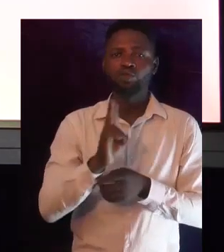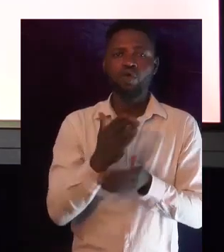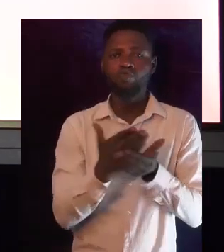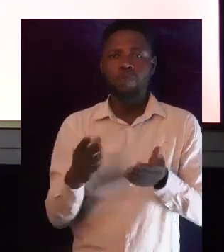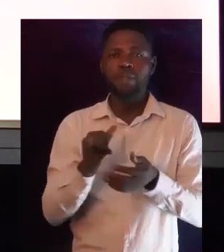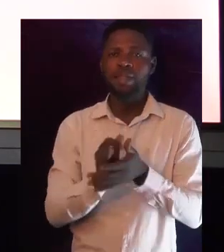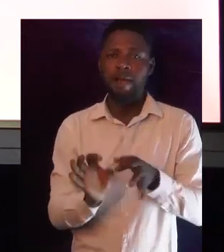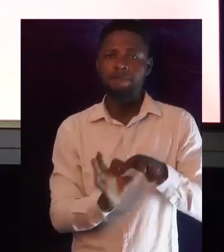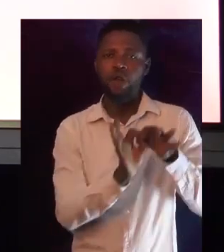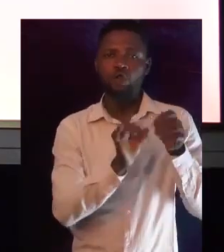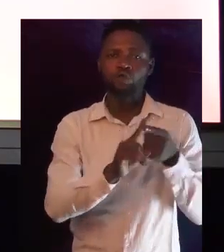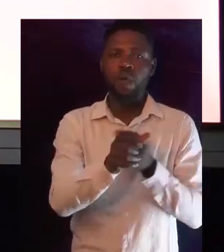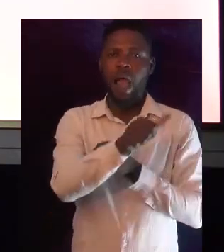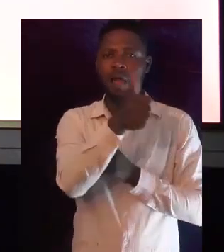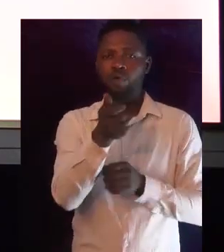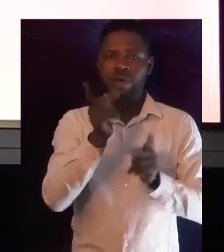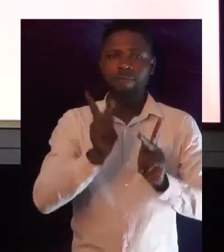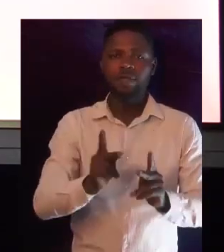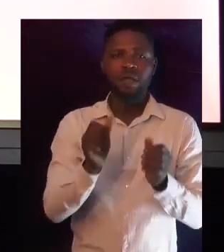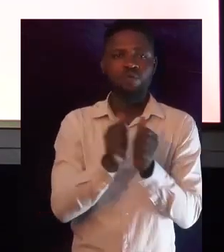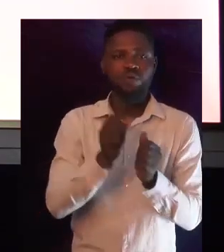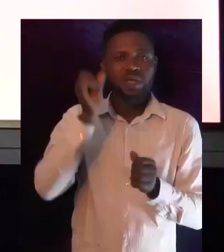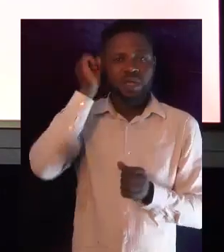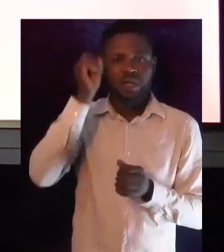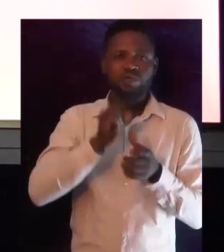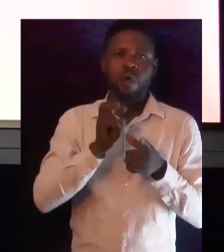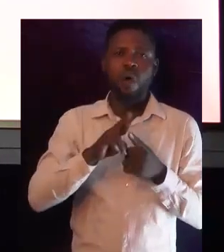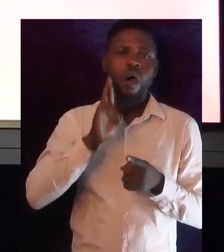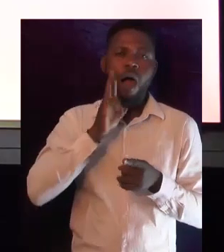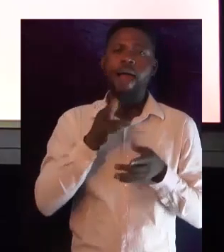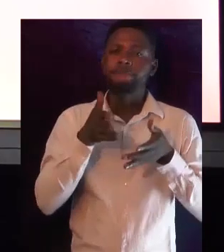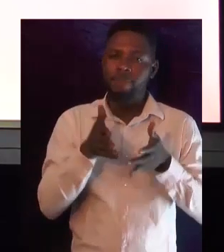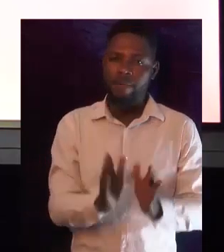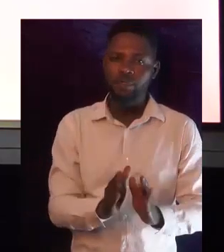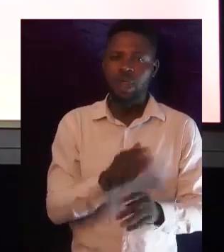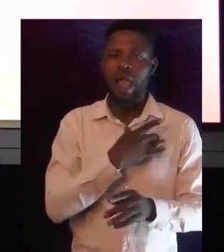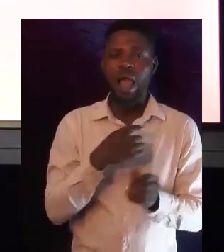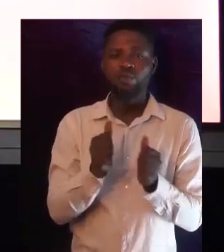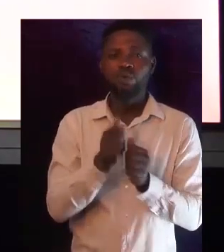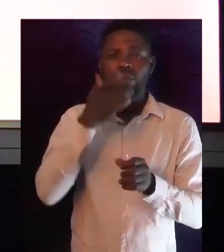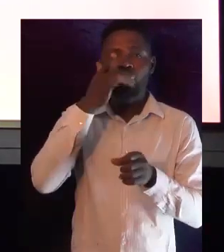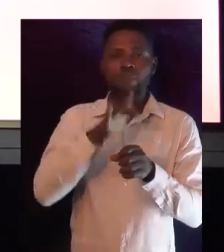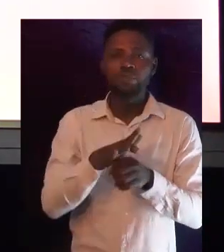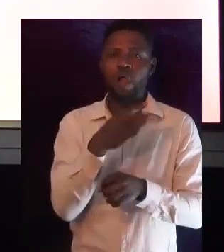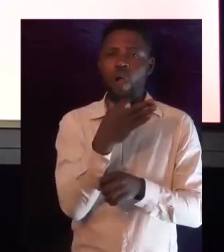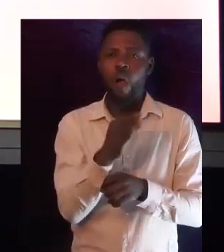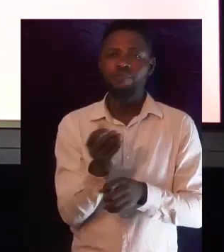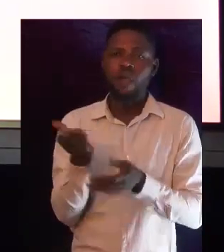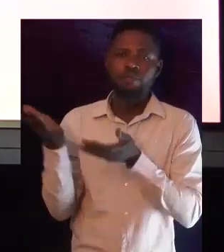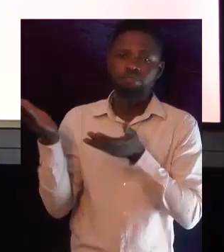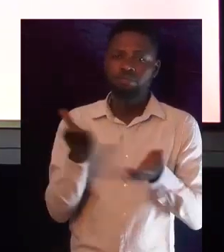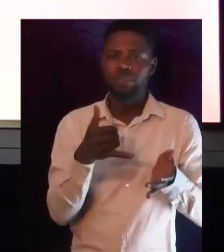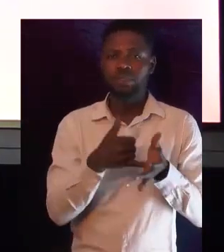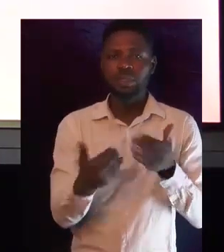use something that belongs to another person with his or her permission and with promise of